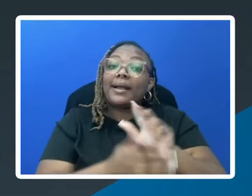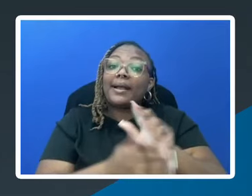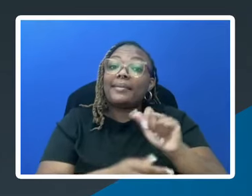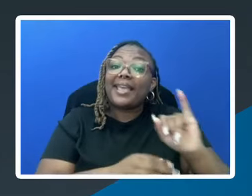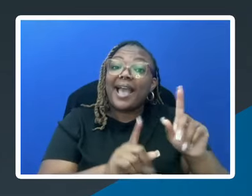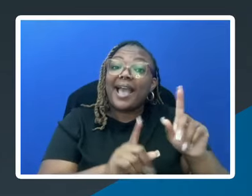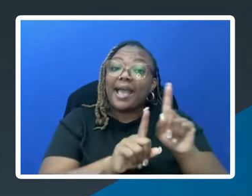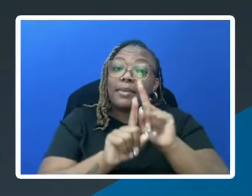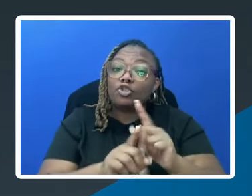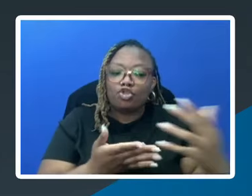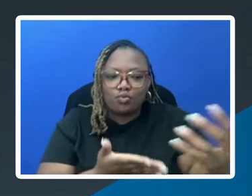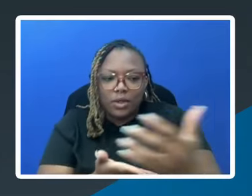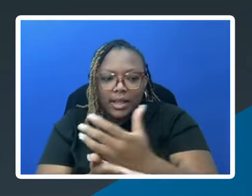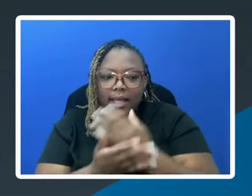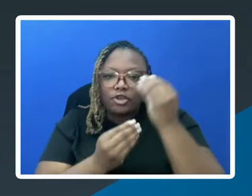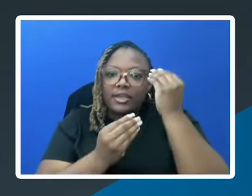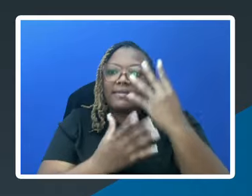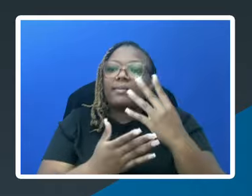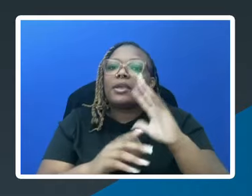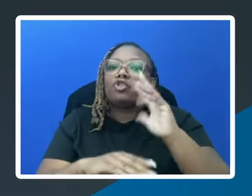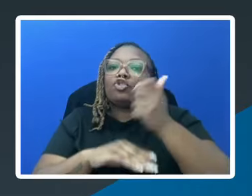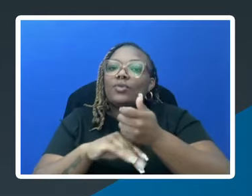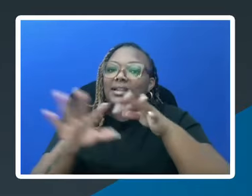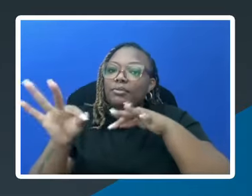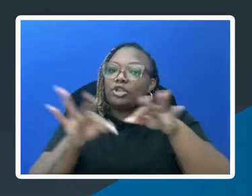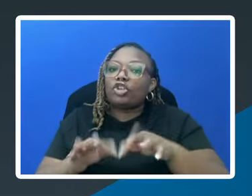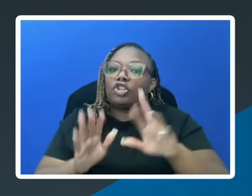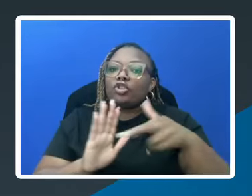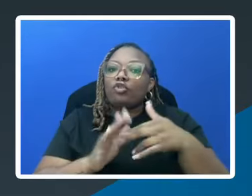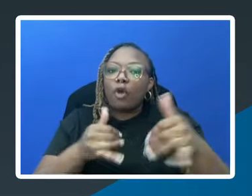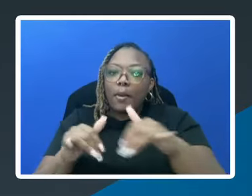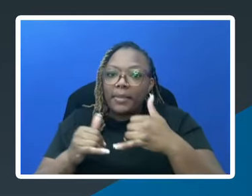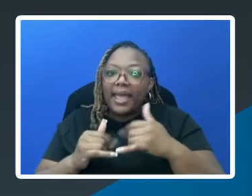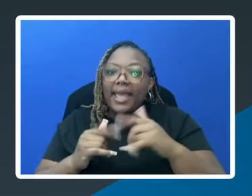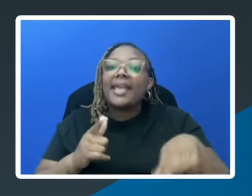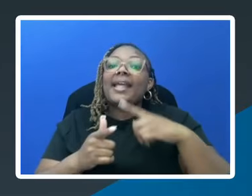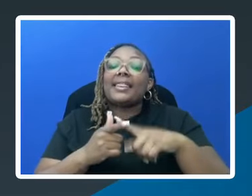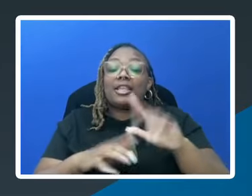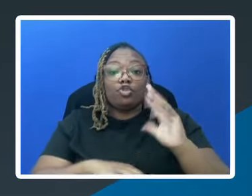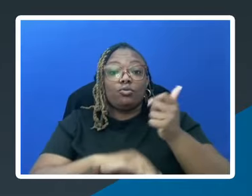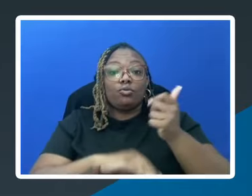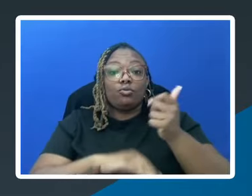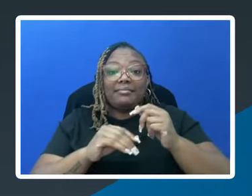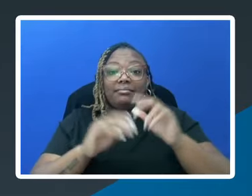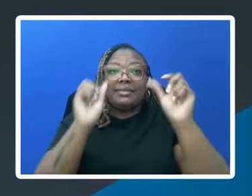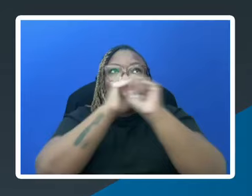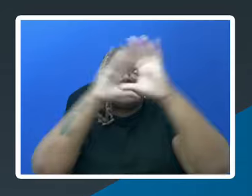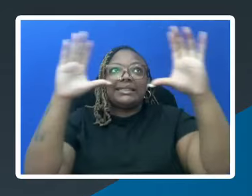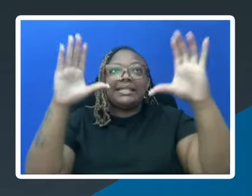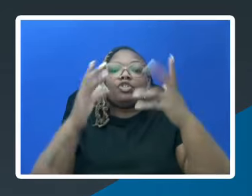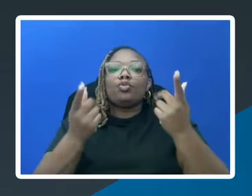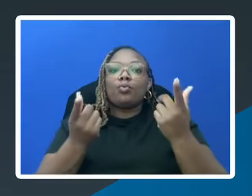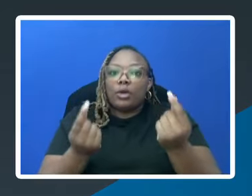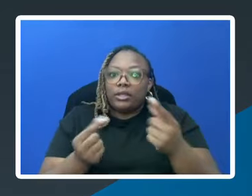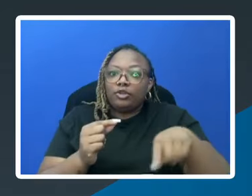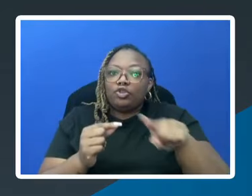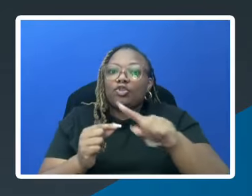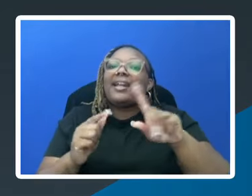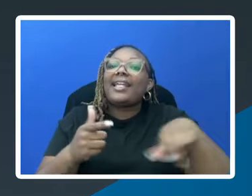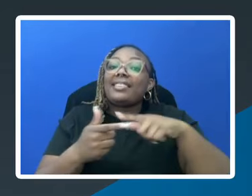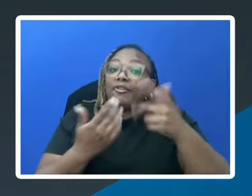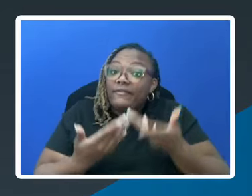going to set up the instructions of the role play. And then you're going to set up a scene that they want to do and then give feedback, right? So this